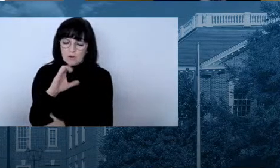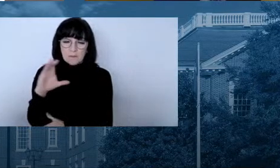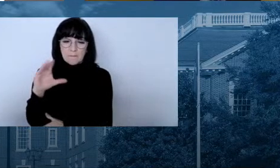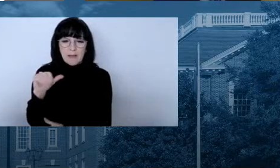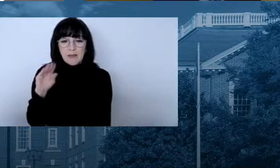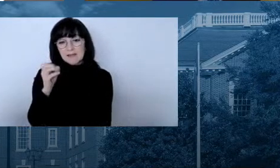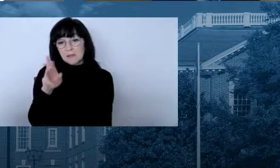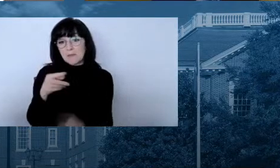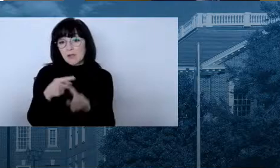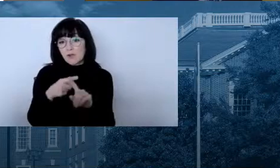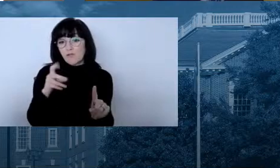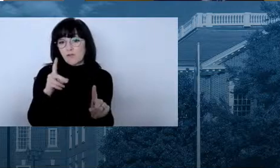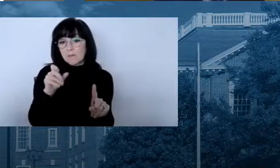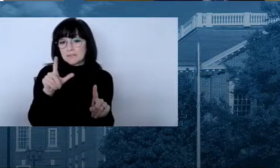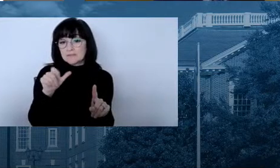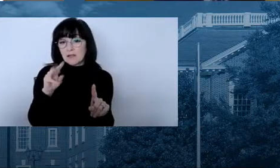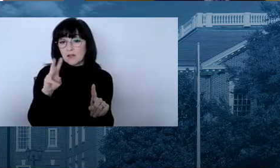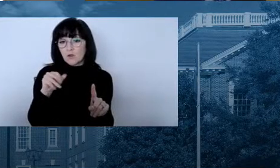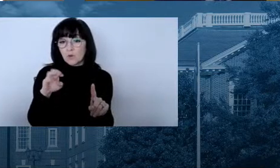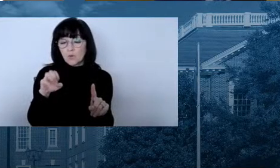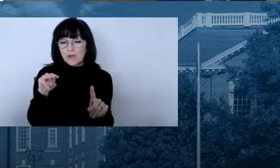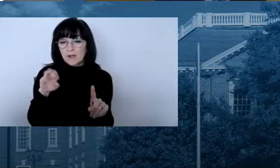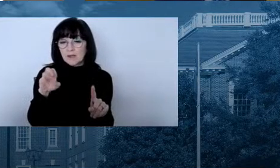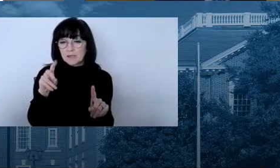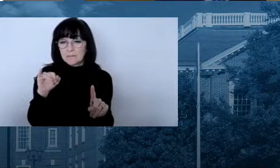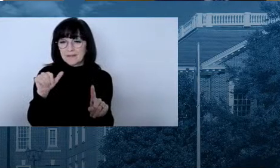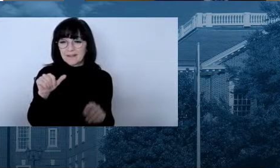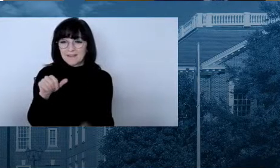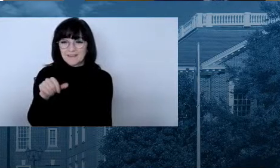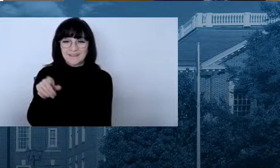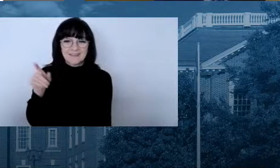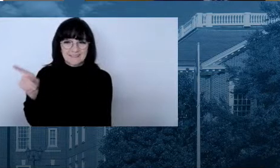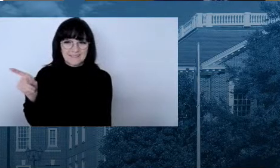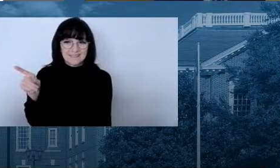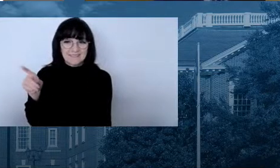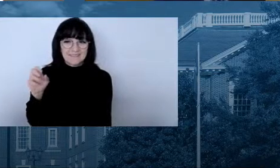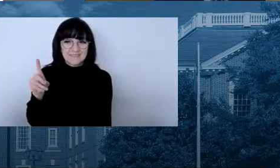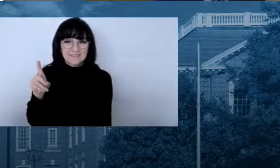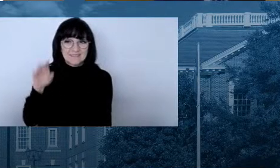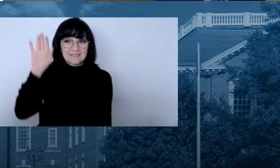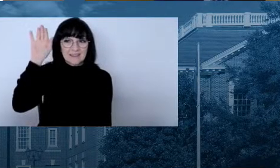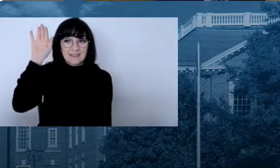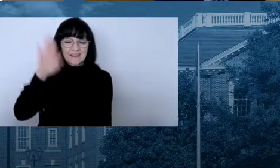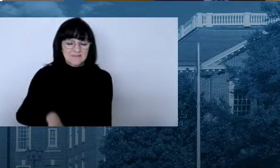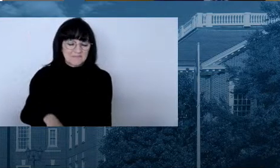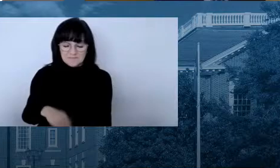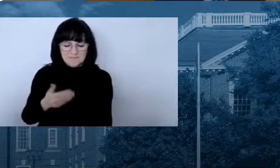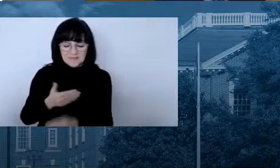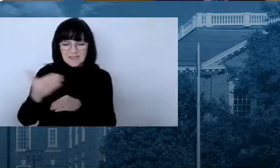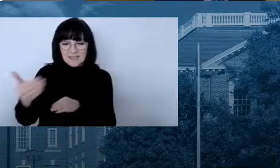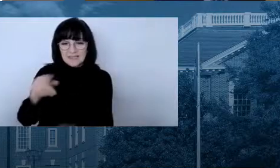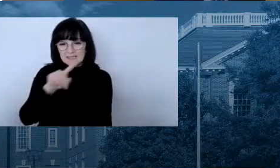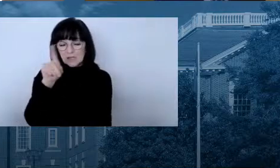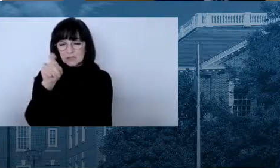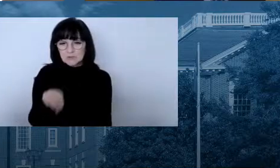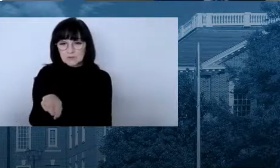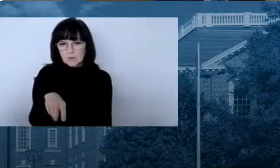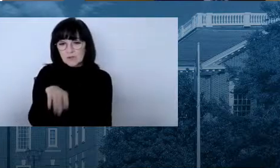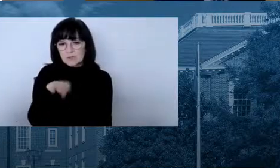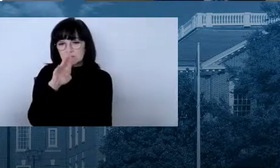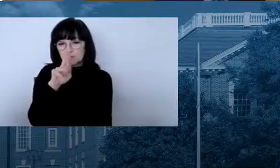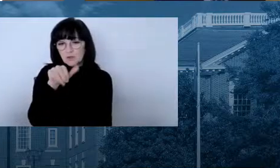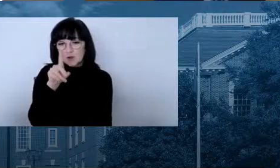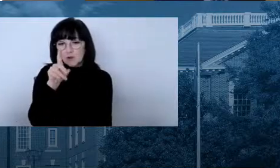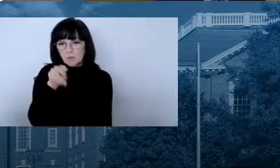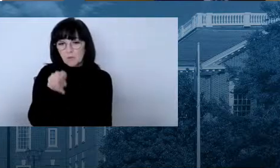allow me to unmute you. Oh, I see she just dropped her hand. Our next question will go to Brandon Holvik from the Delaware